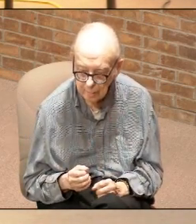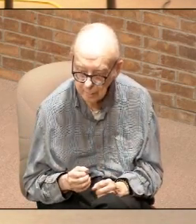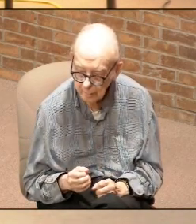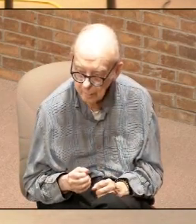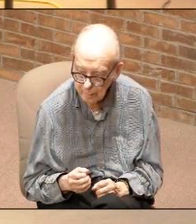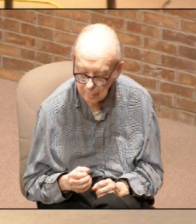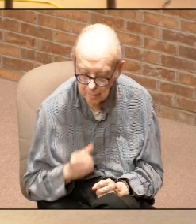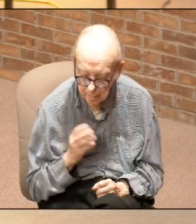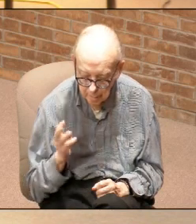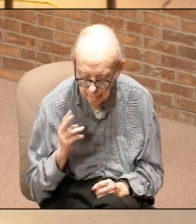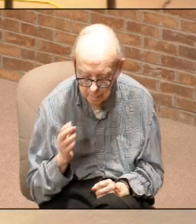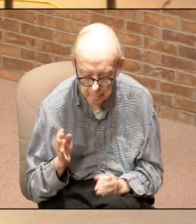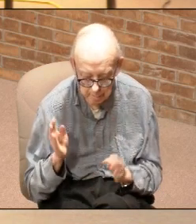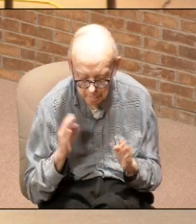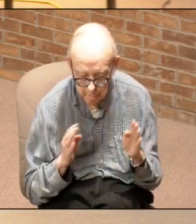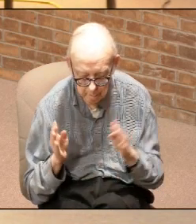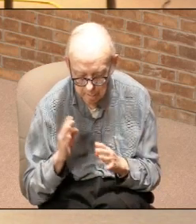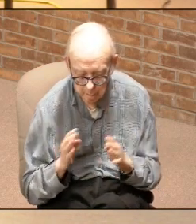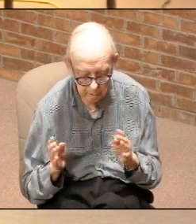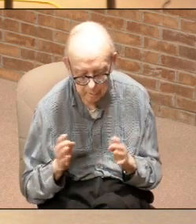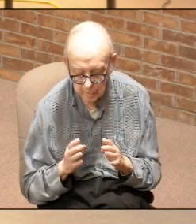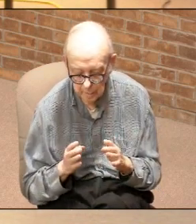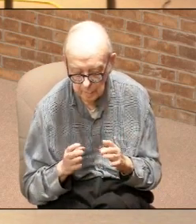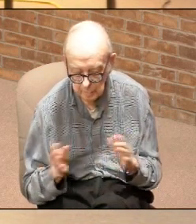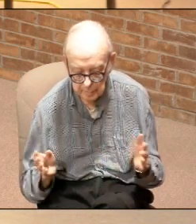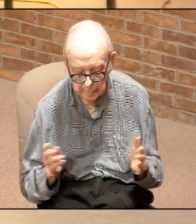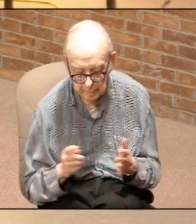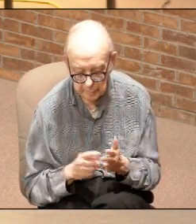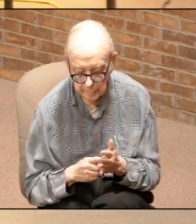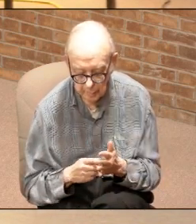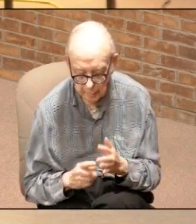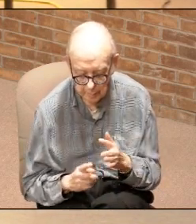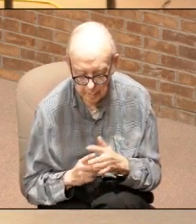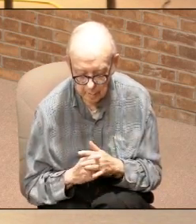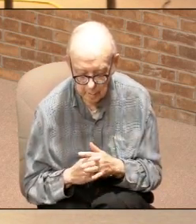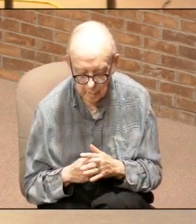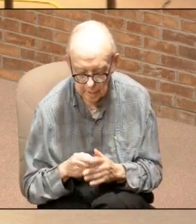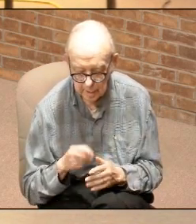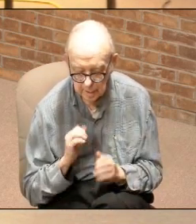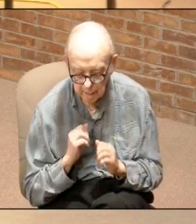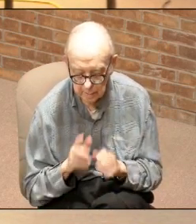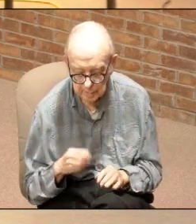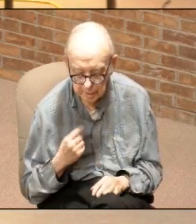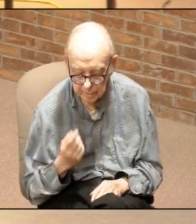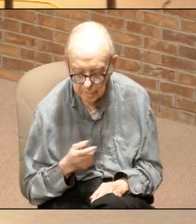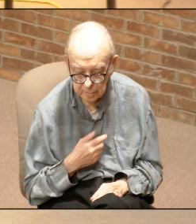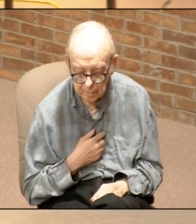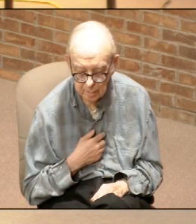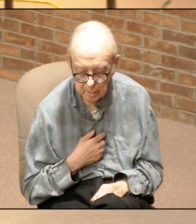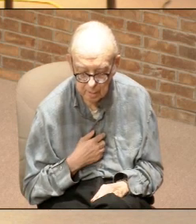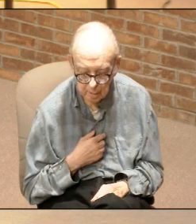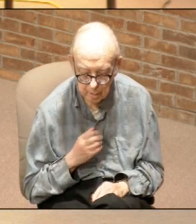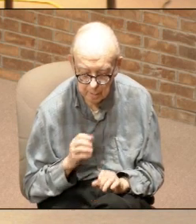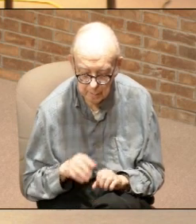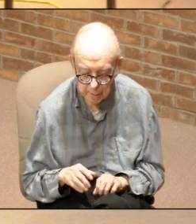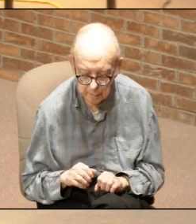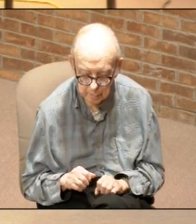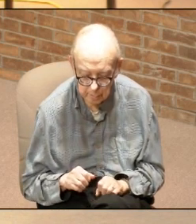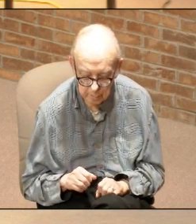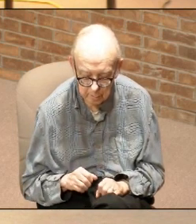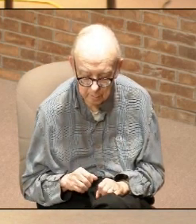i don't have to worry about if a major bill comes up like you know god's blessed to be able to